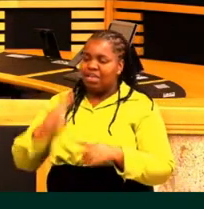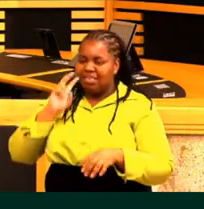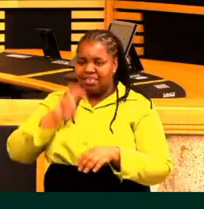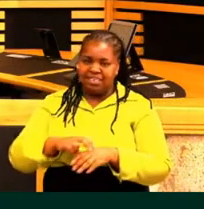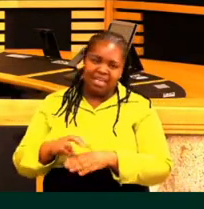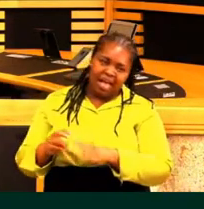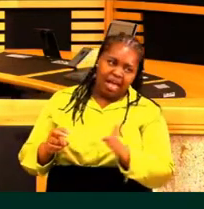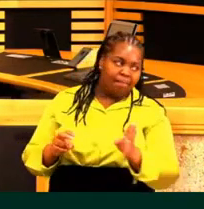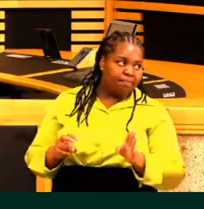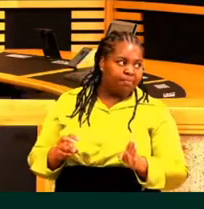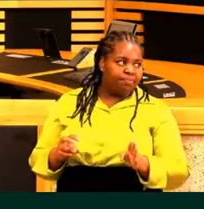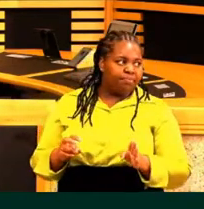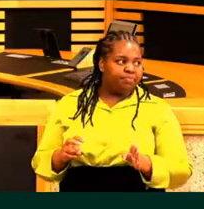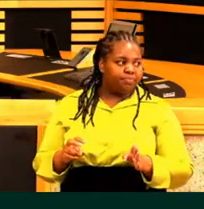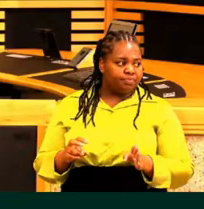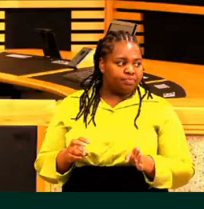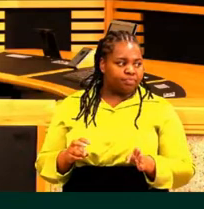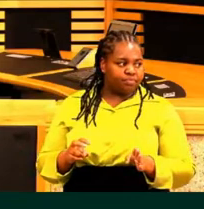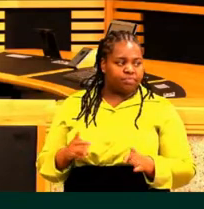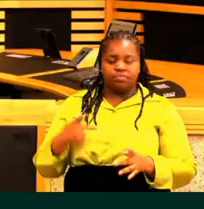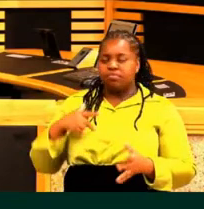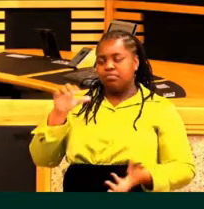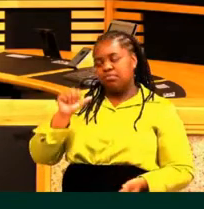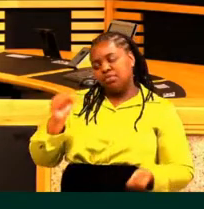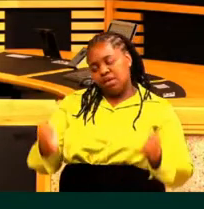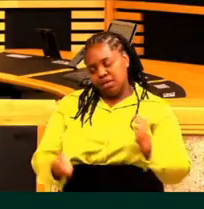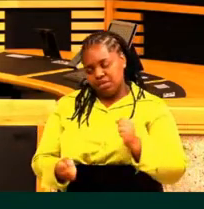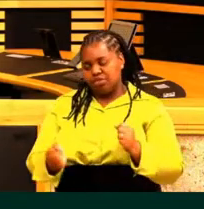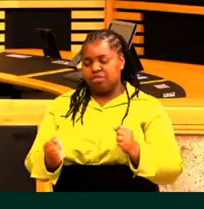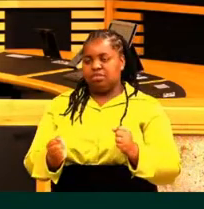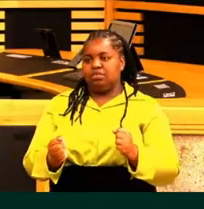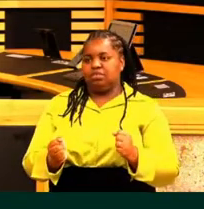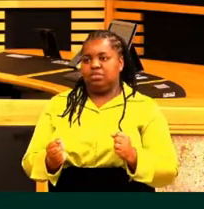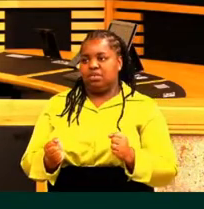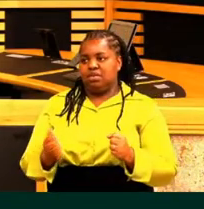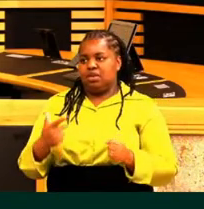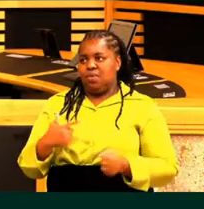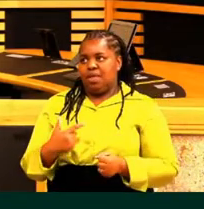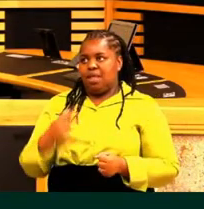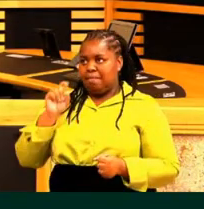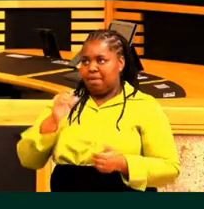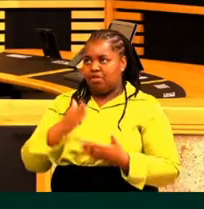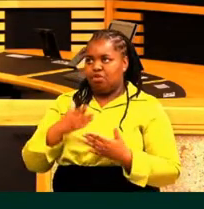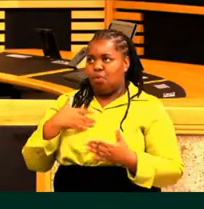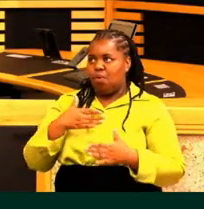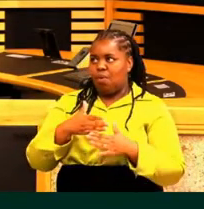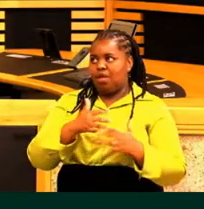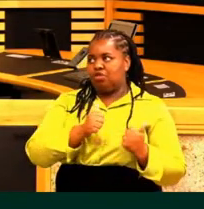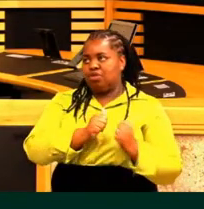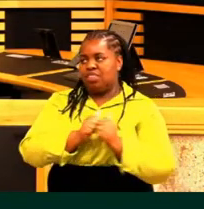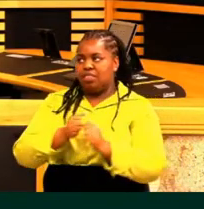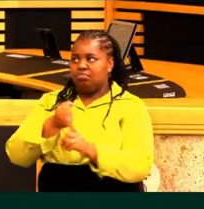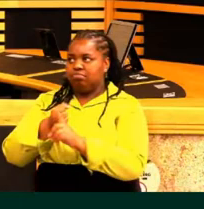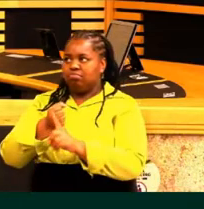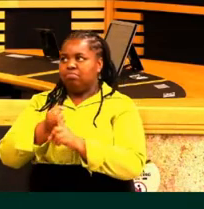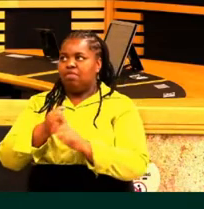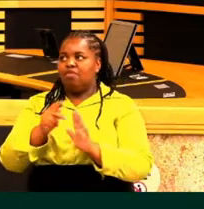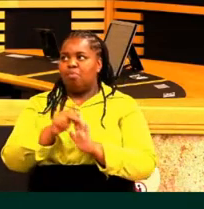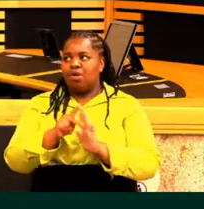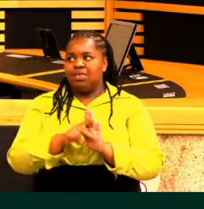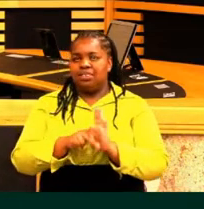moreover let me let by in conclusion members of the house we we have to work together to advocate for policies